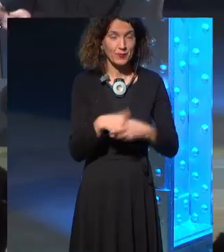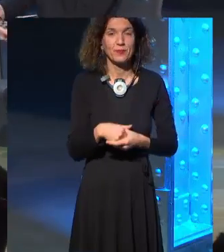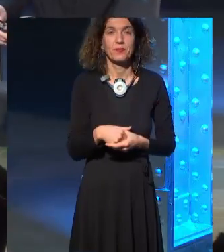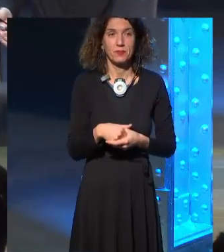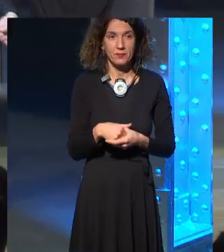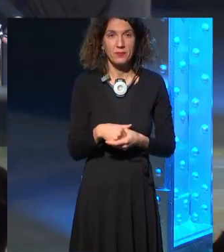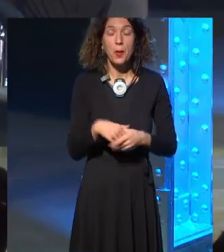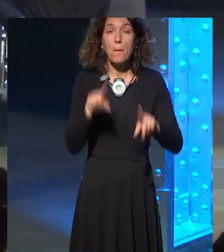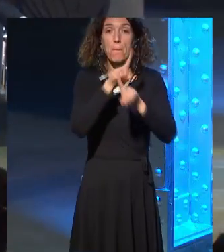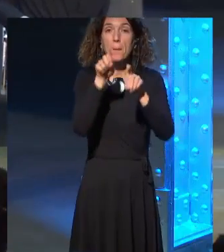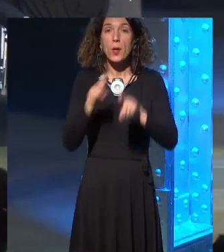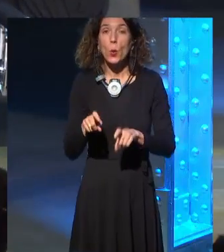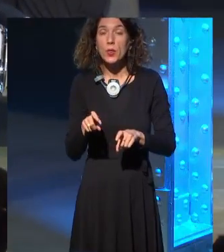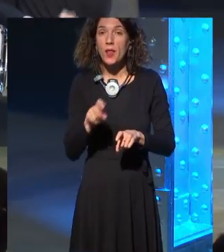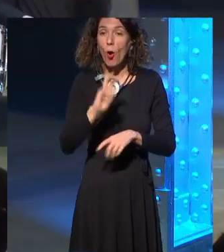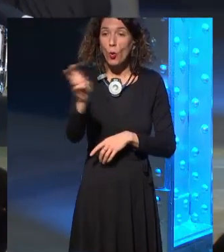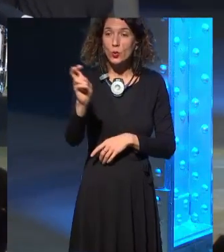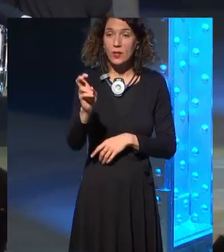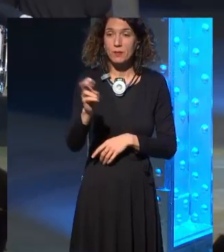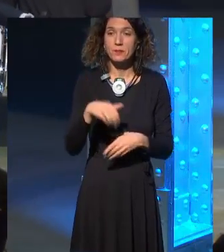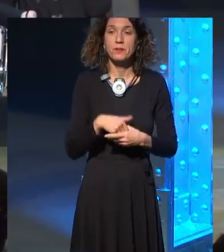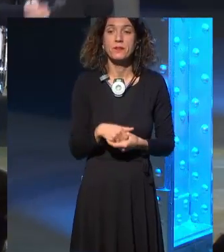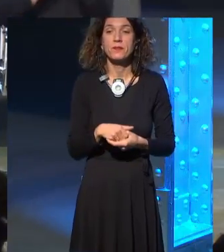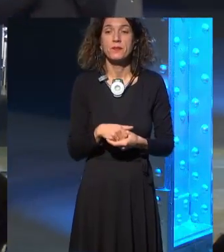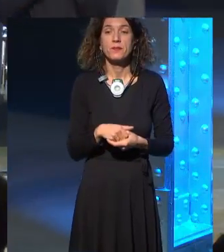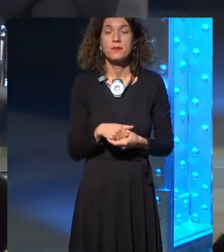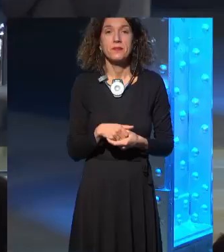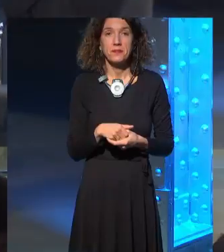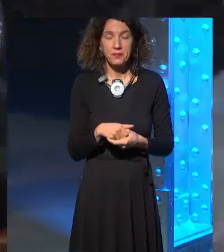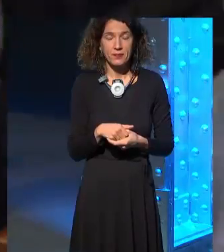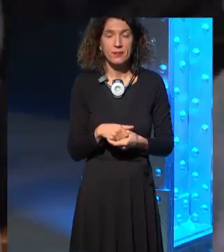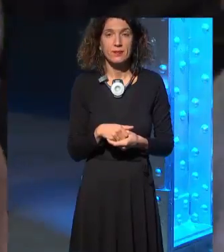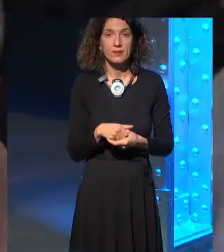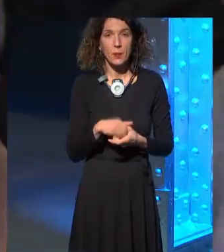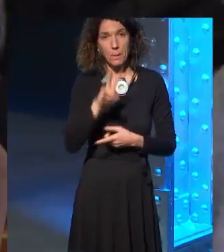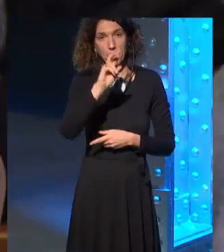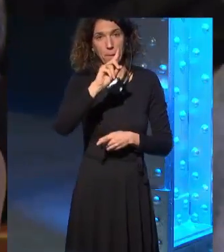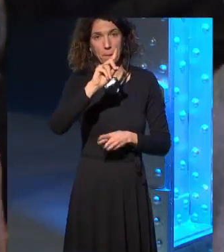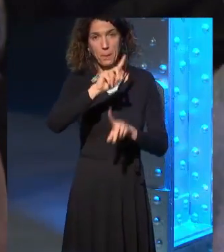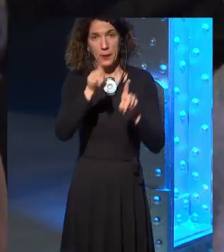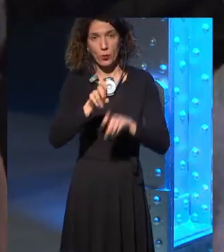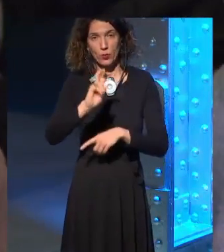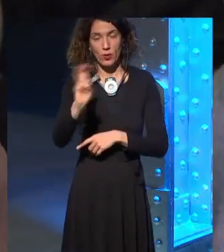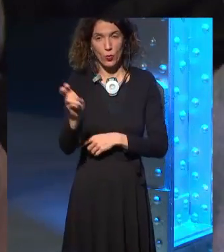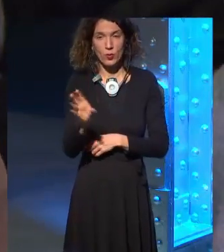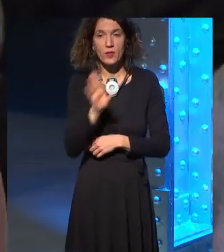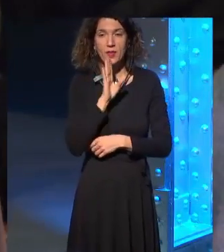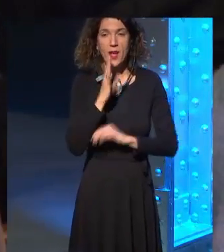No sé quién quiere preguntar después, Vega. I don't know who wants to ask the next question. Vega?